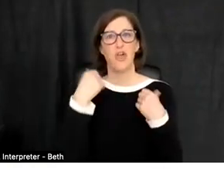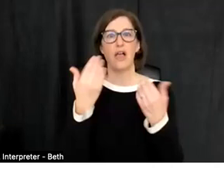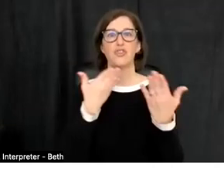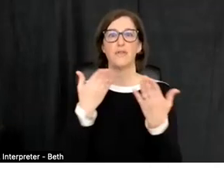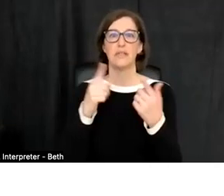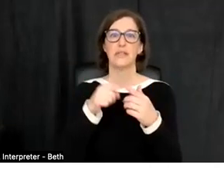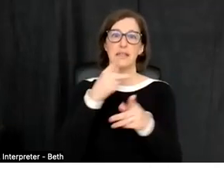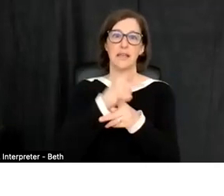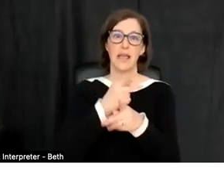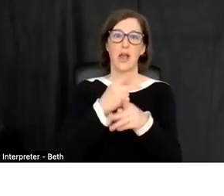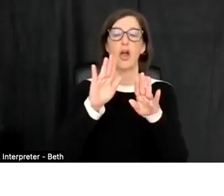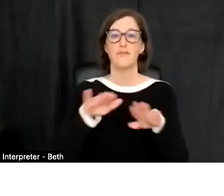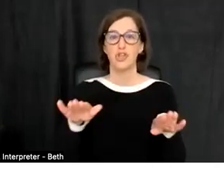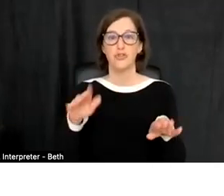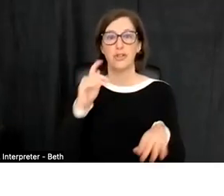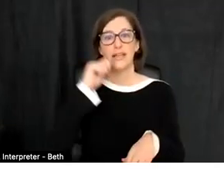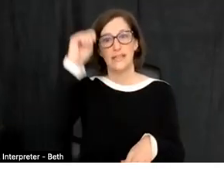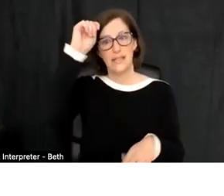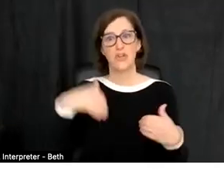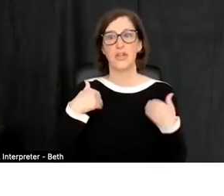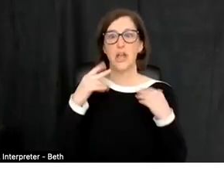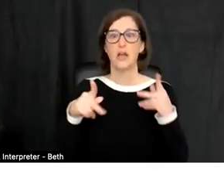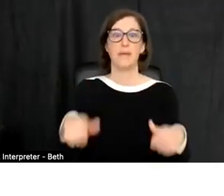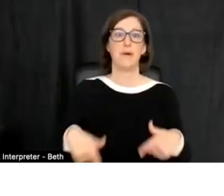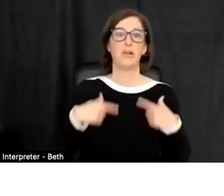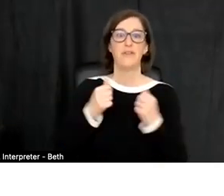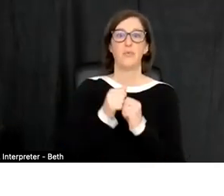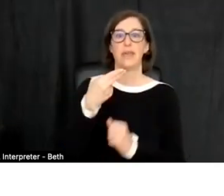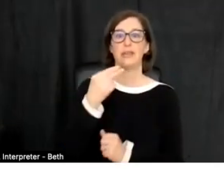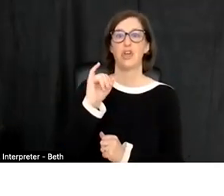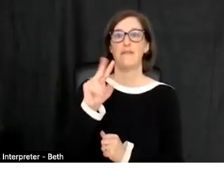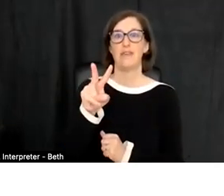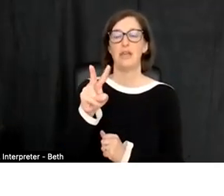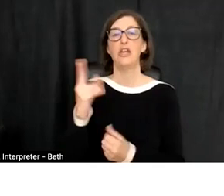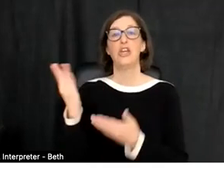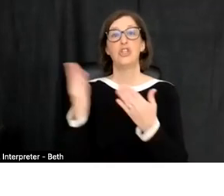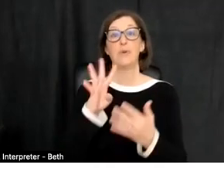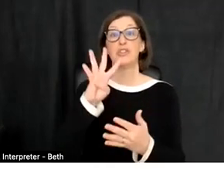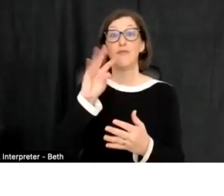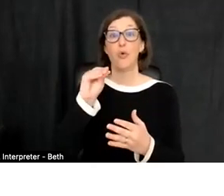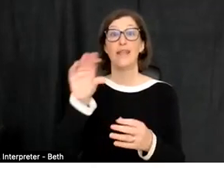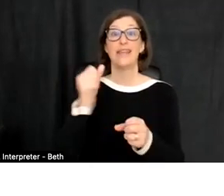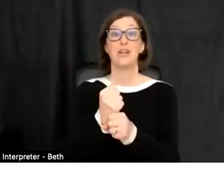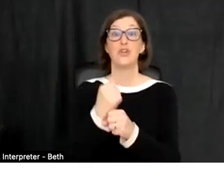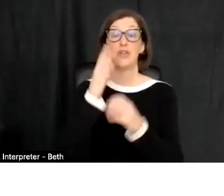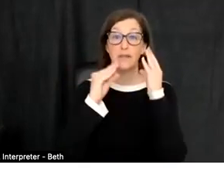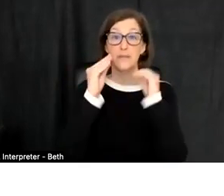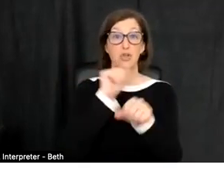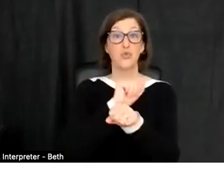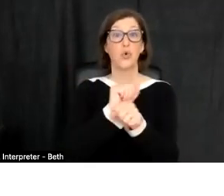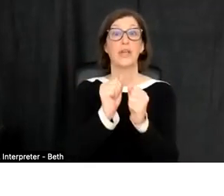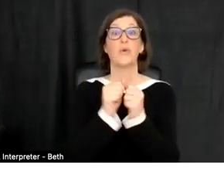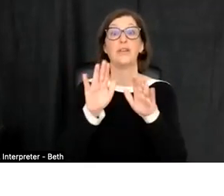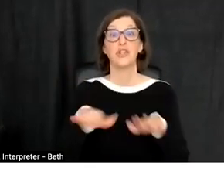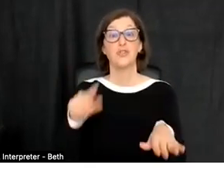care of children, adolescents, and young people living with HIV. She brings 40 years of experience working with children,